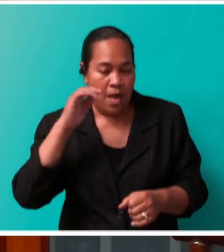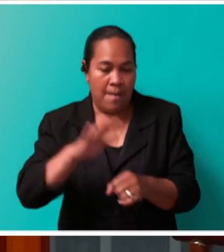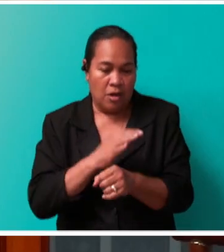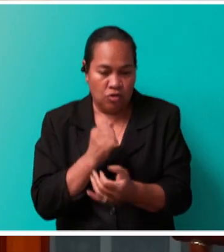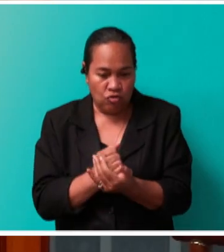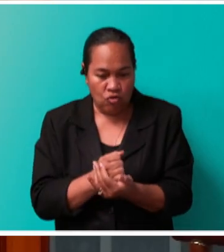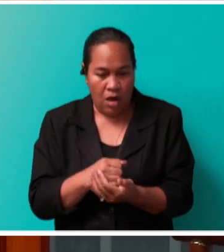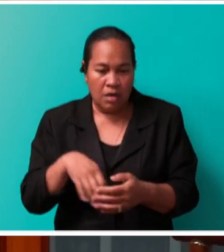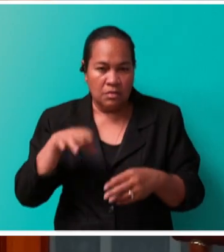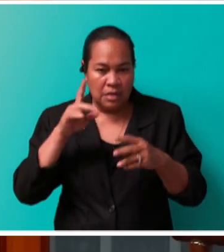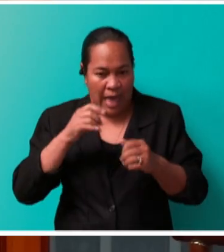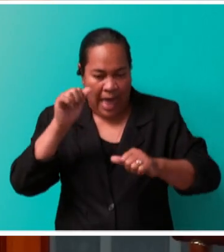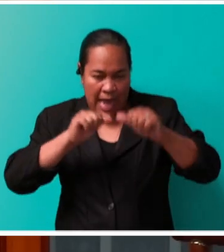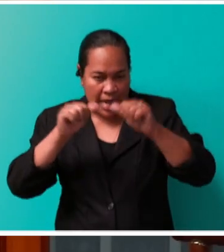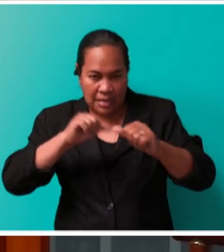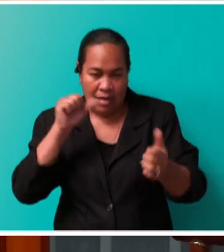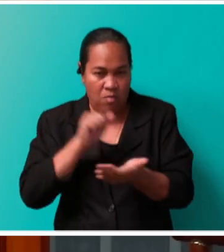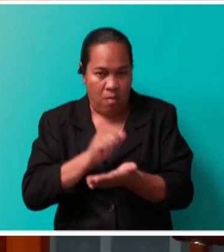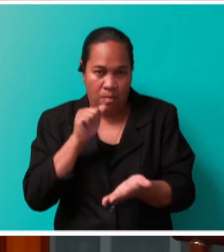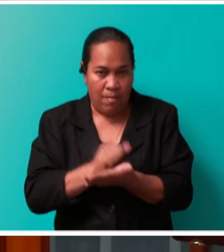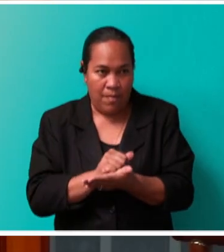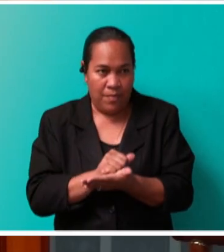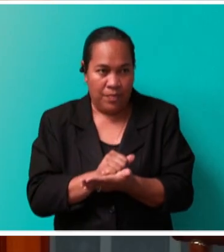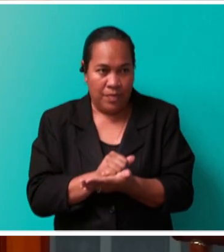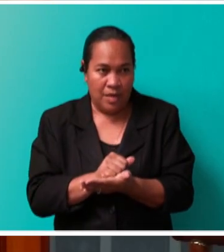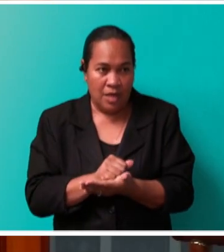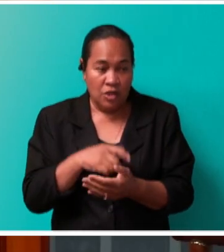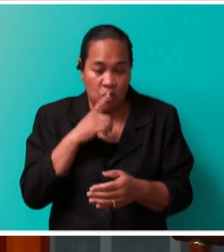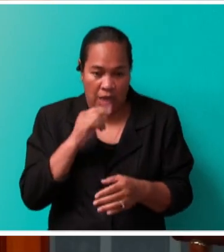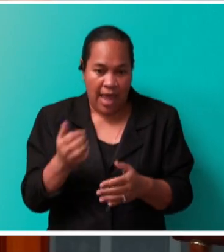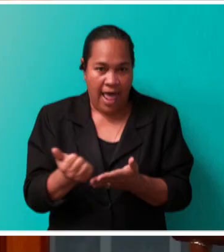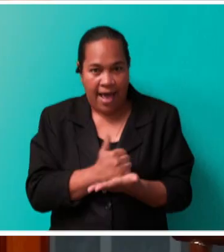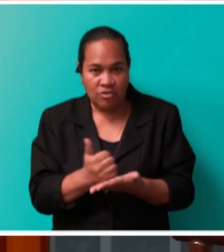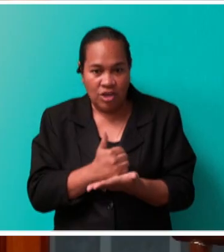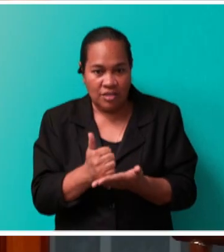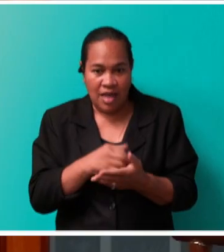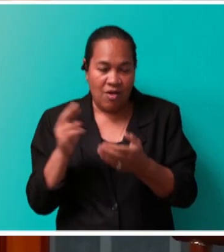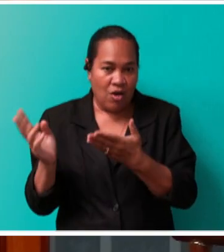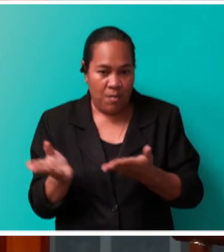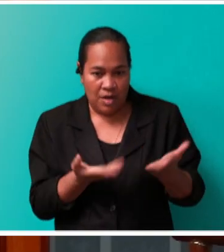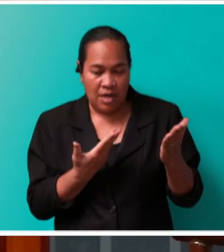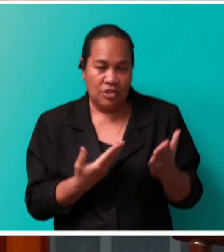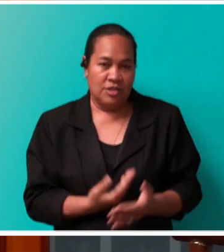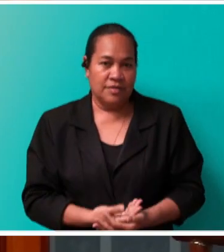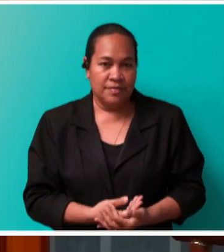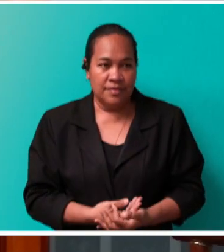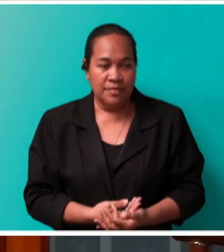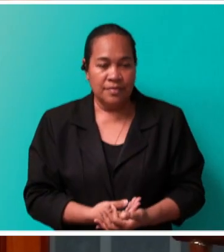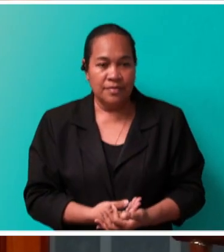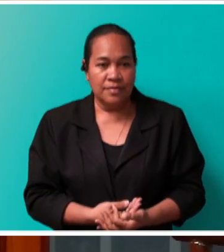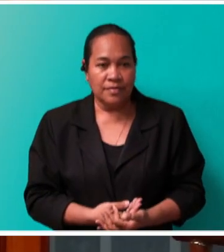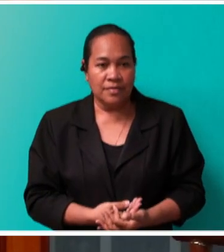robust stakeholder input, and actionable recommendations. The overall